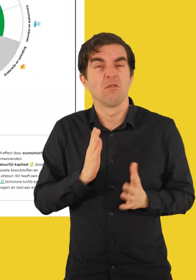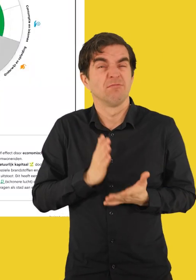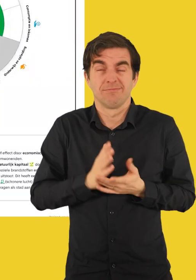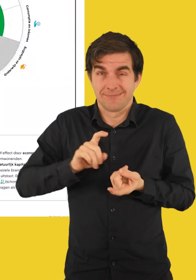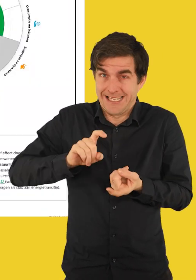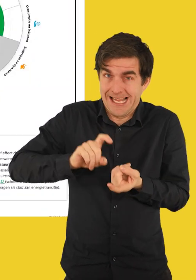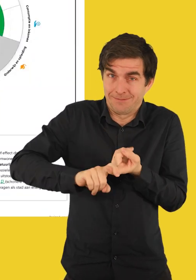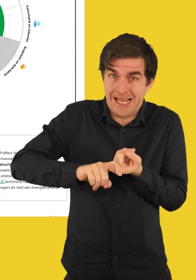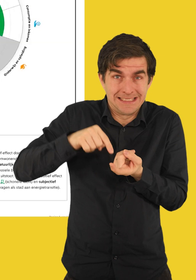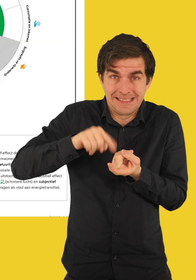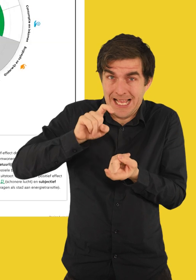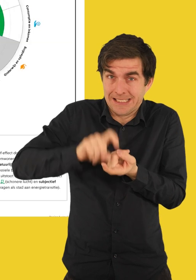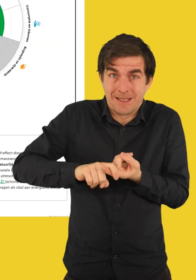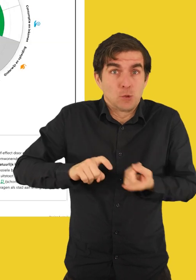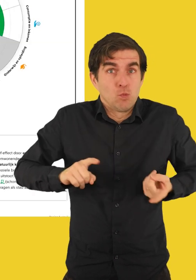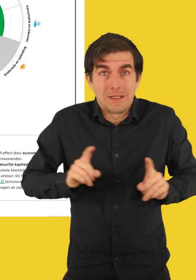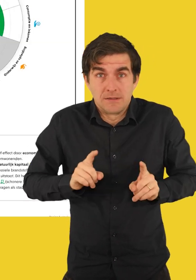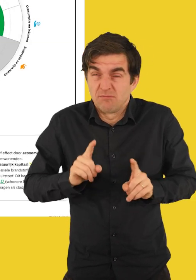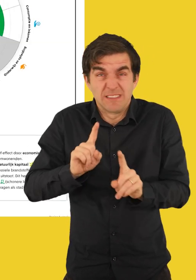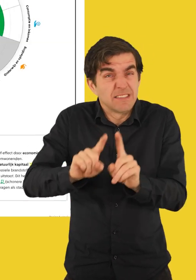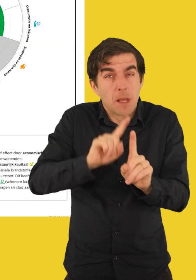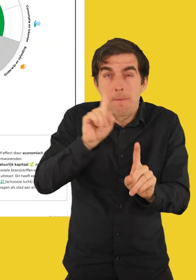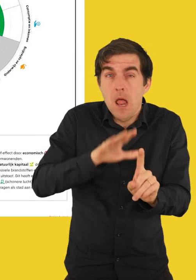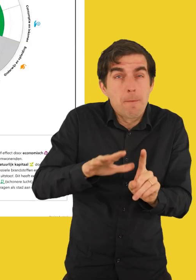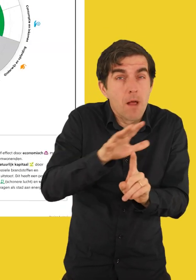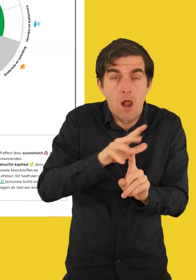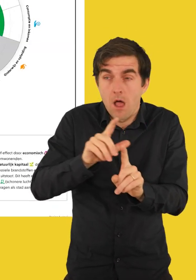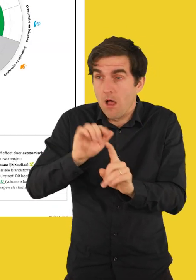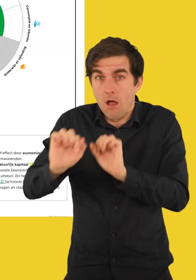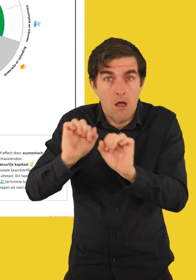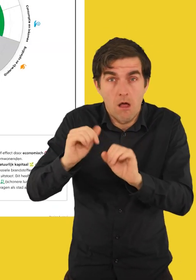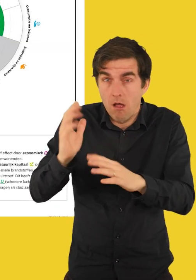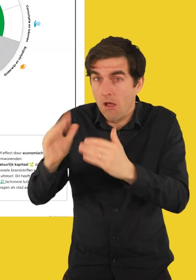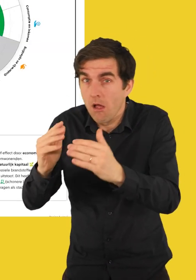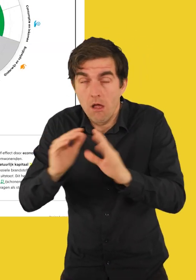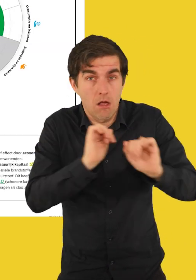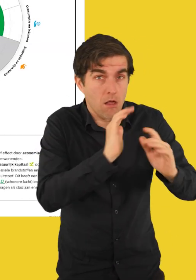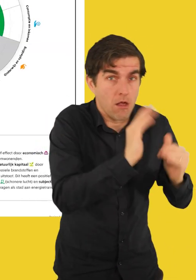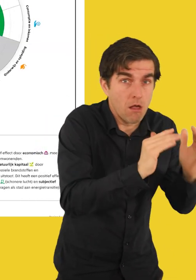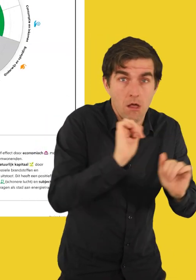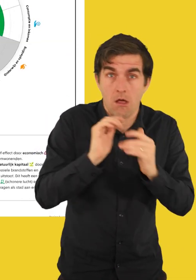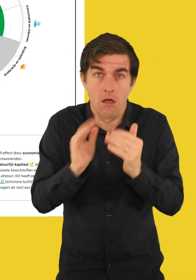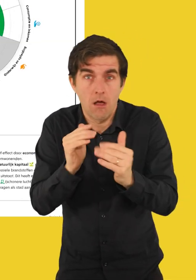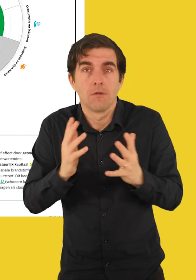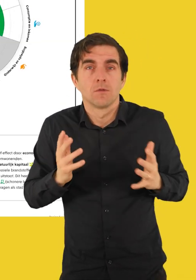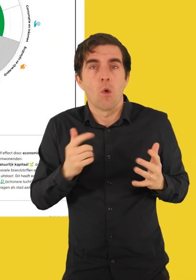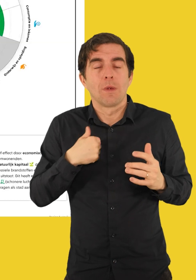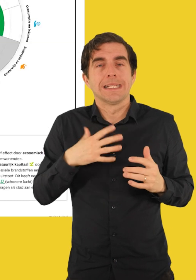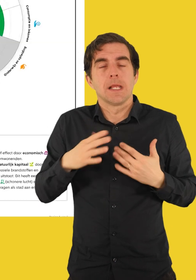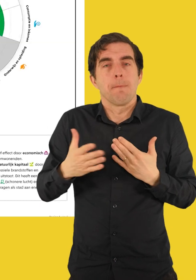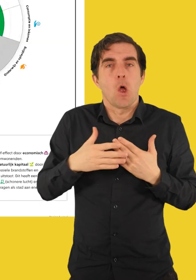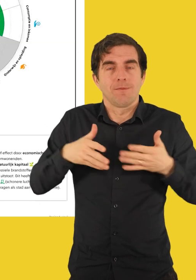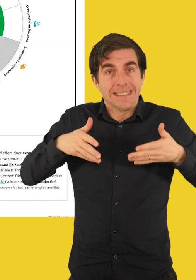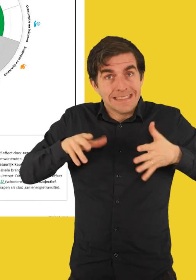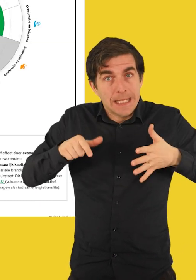So given that now you see it's quite dependent on different people doing different things, I think you can see